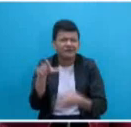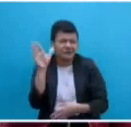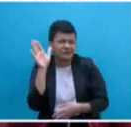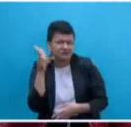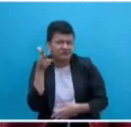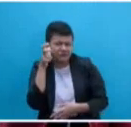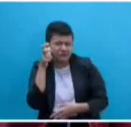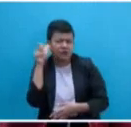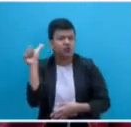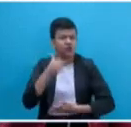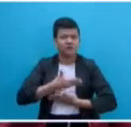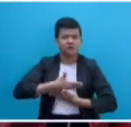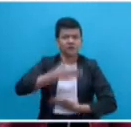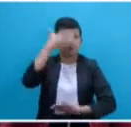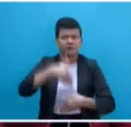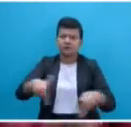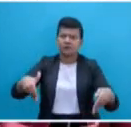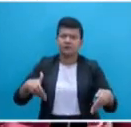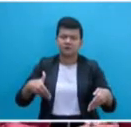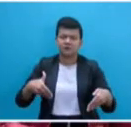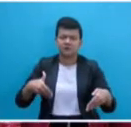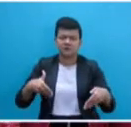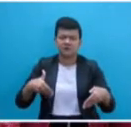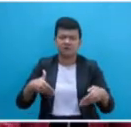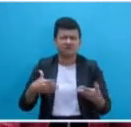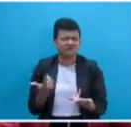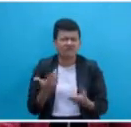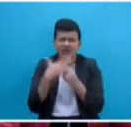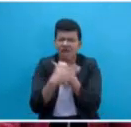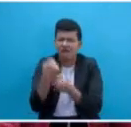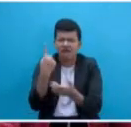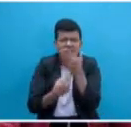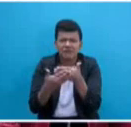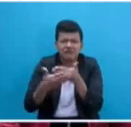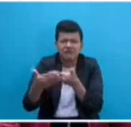and demerits of the proposals, bills, reports, etc.